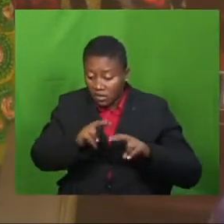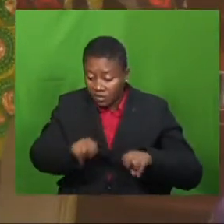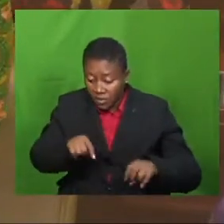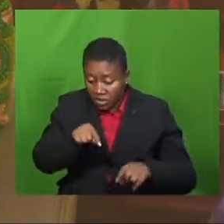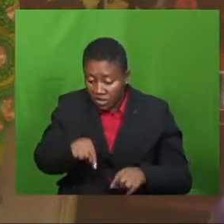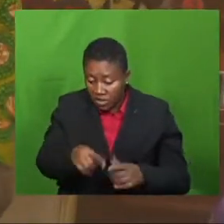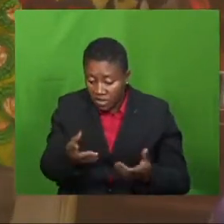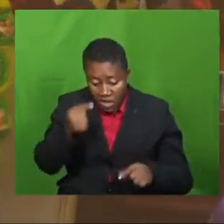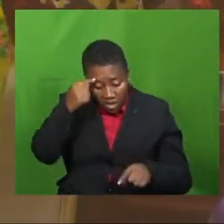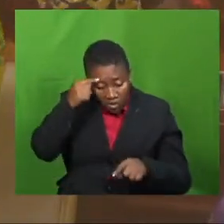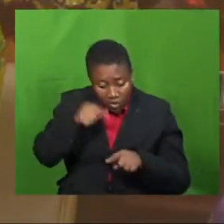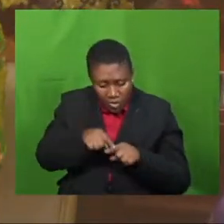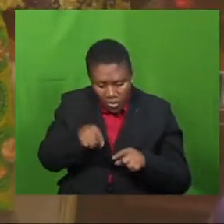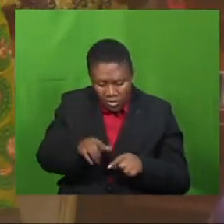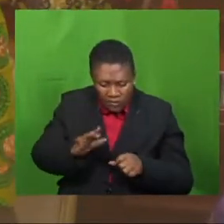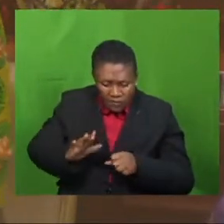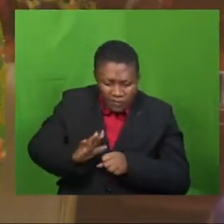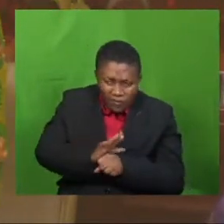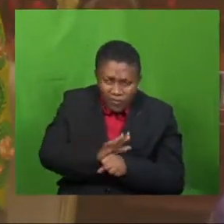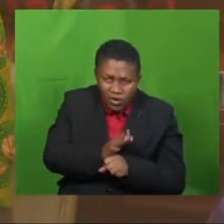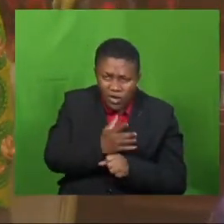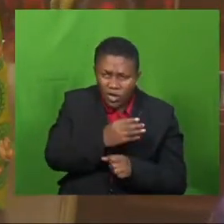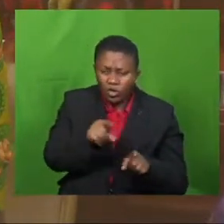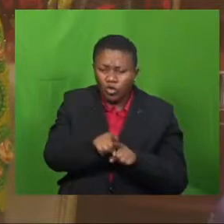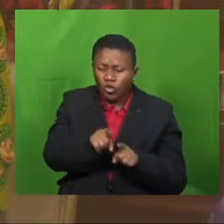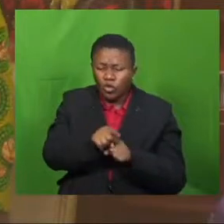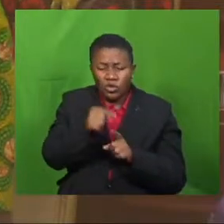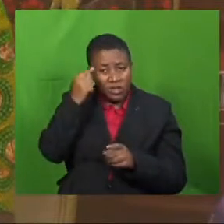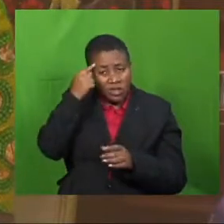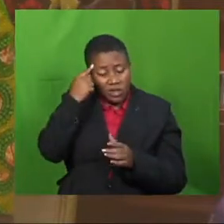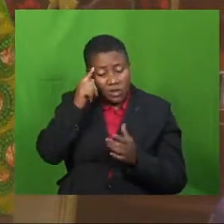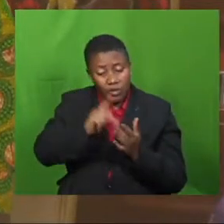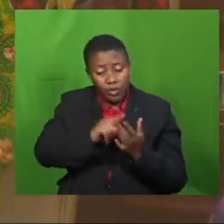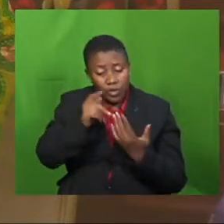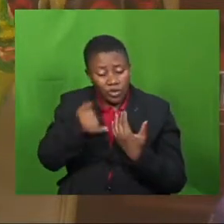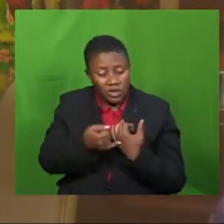convinced that this project is worth